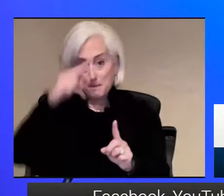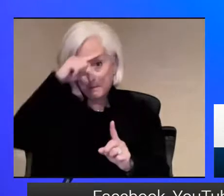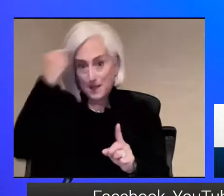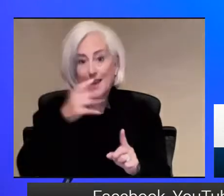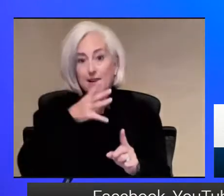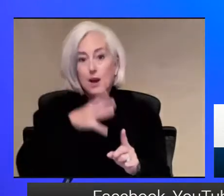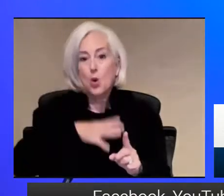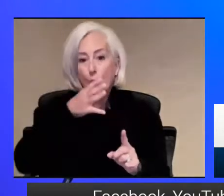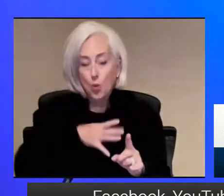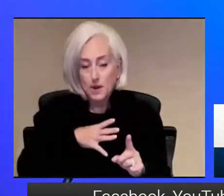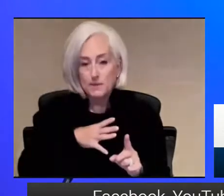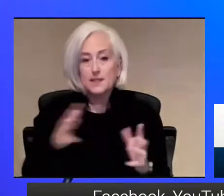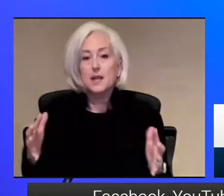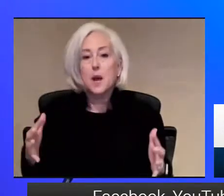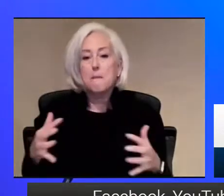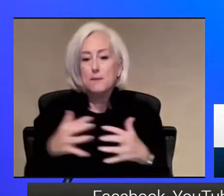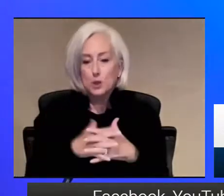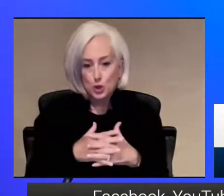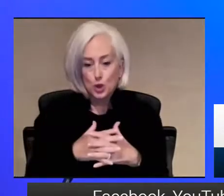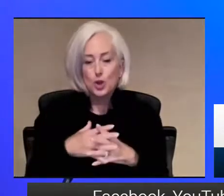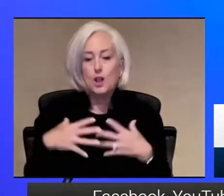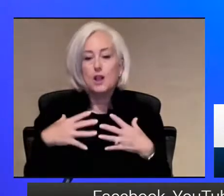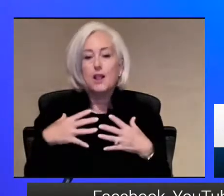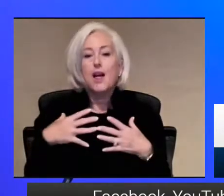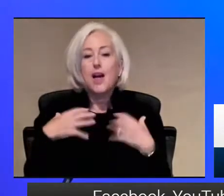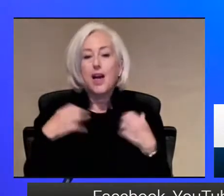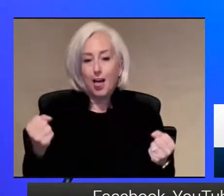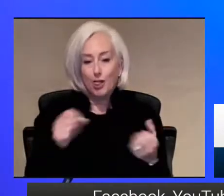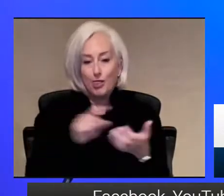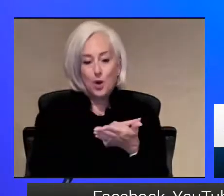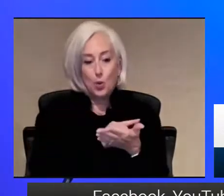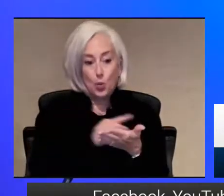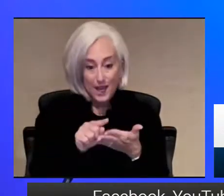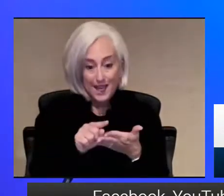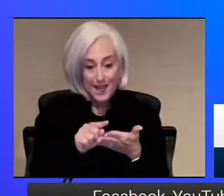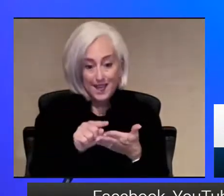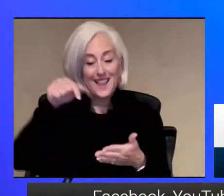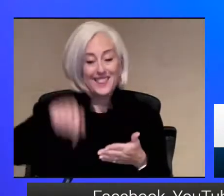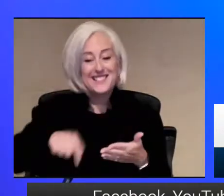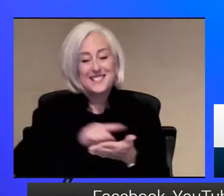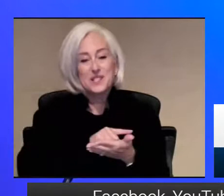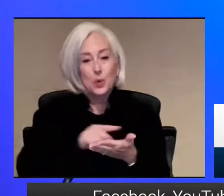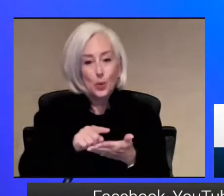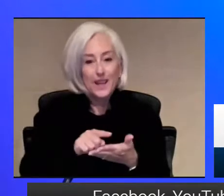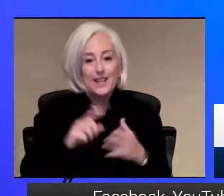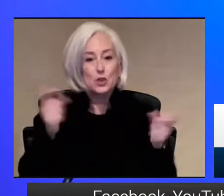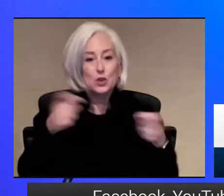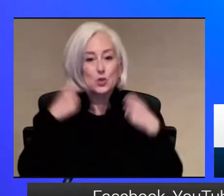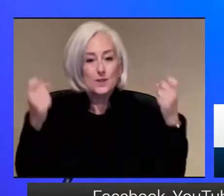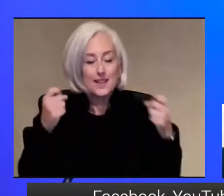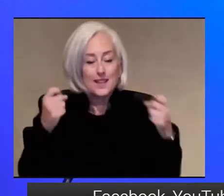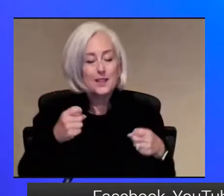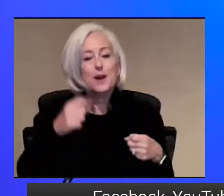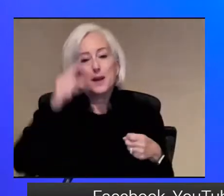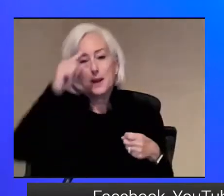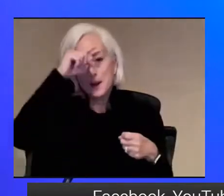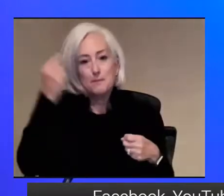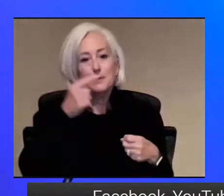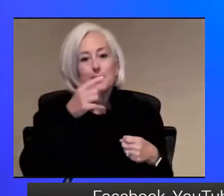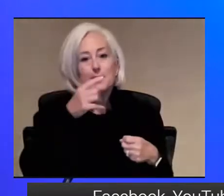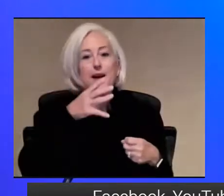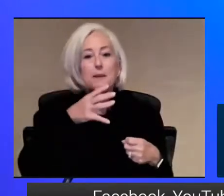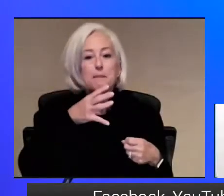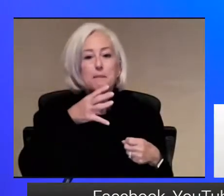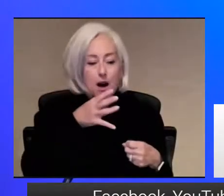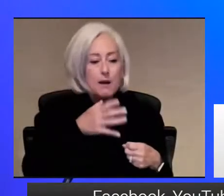Maternal Health Week. And so we're excited that this is a week to celebrate Black women, Black moms, Black birthing persons, and Black families